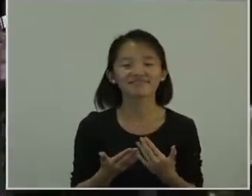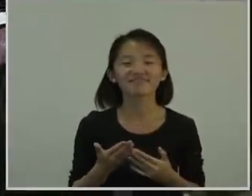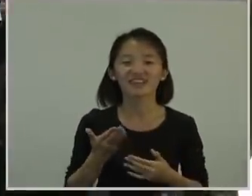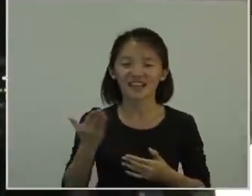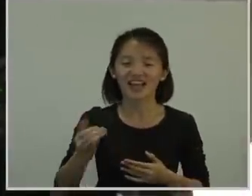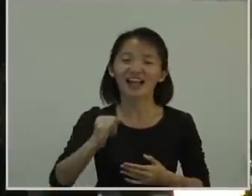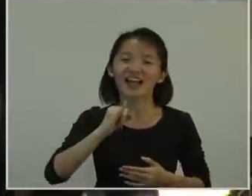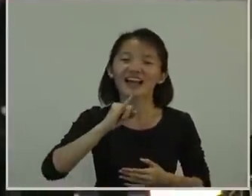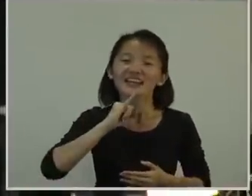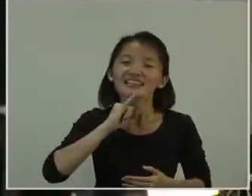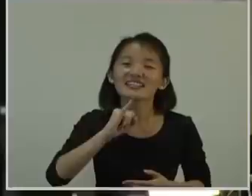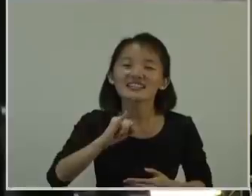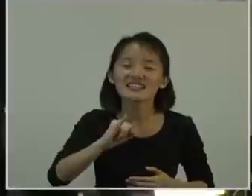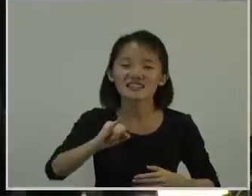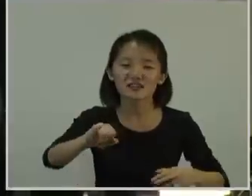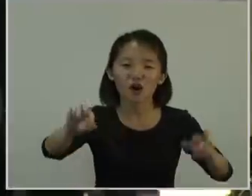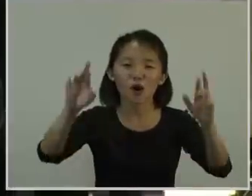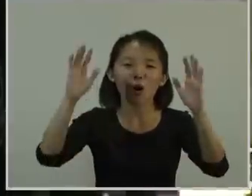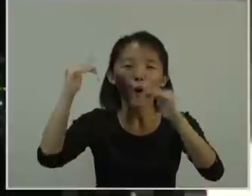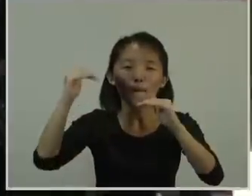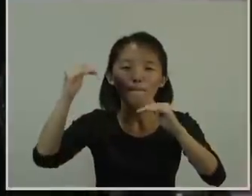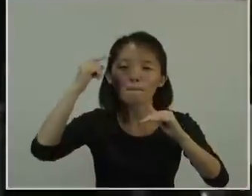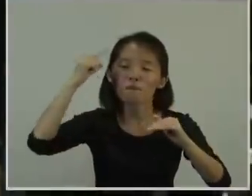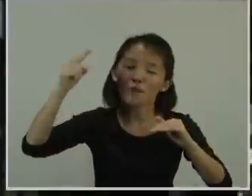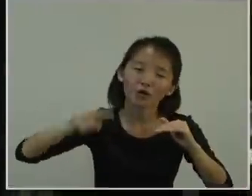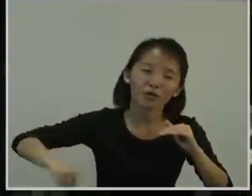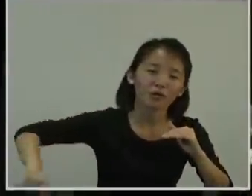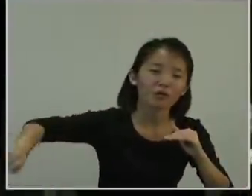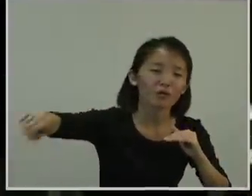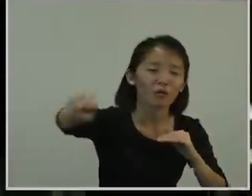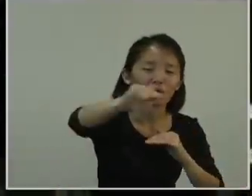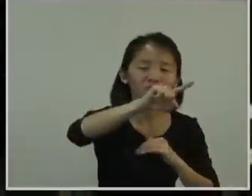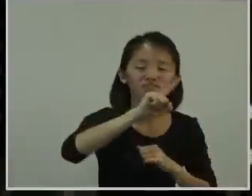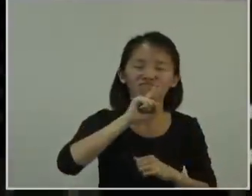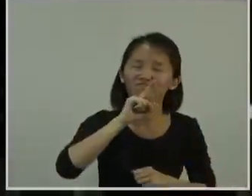hope for everyone.